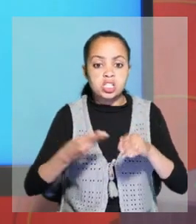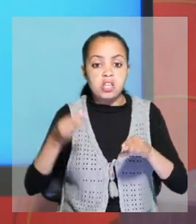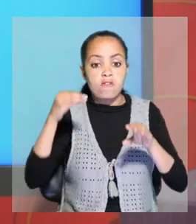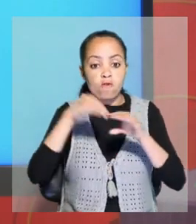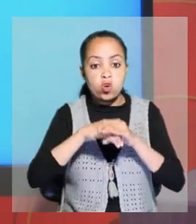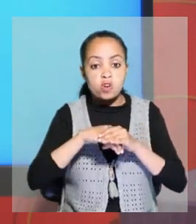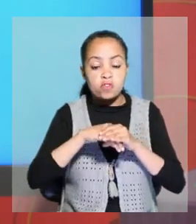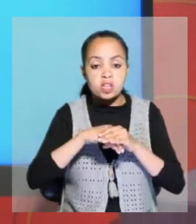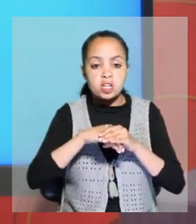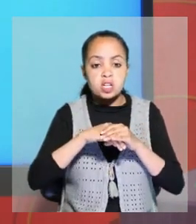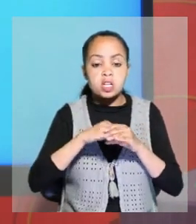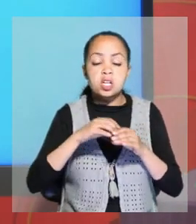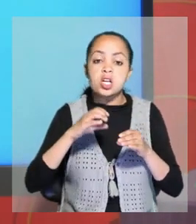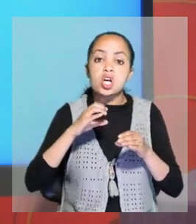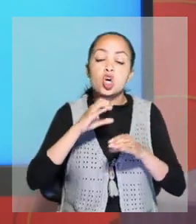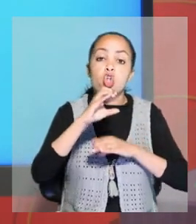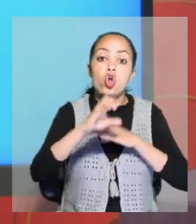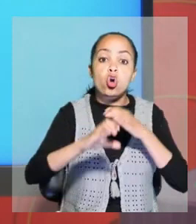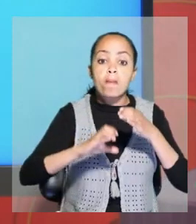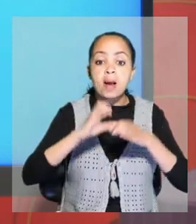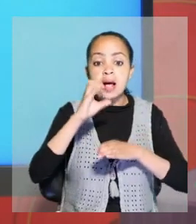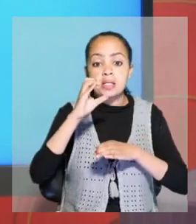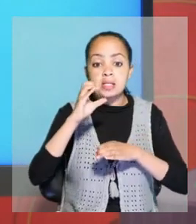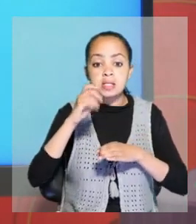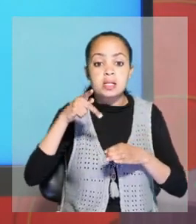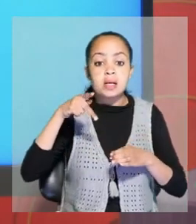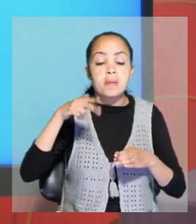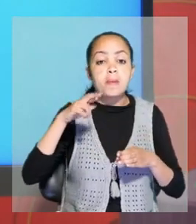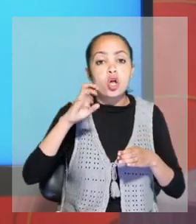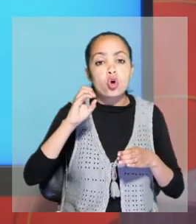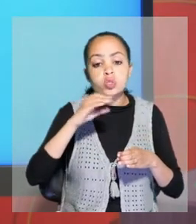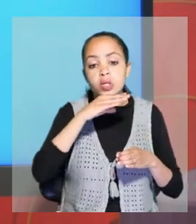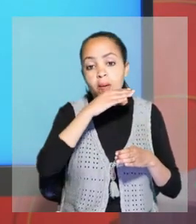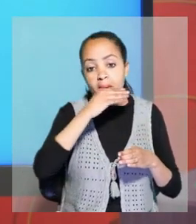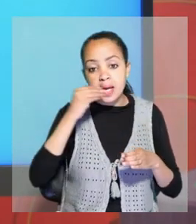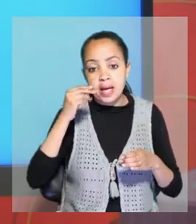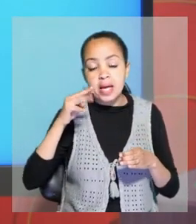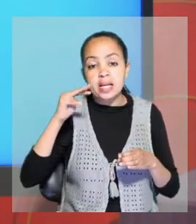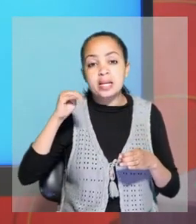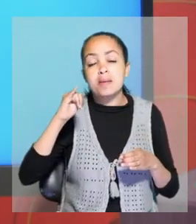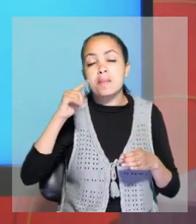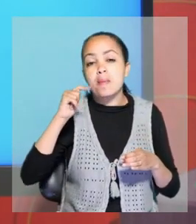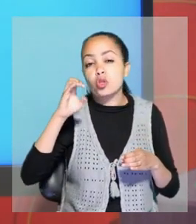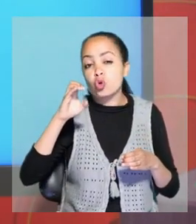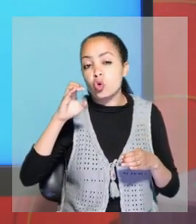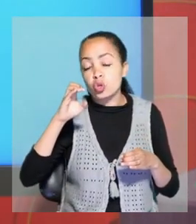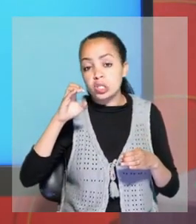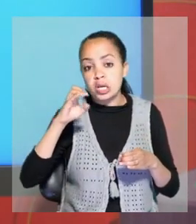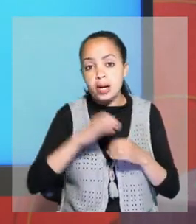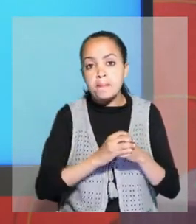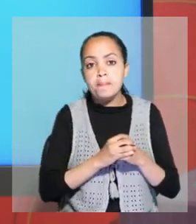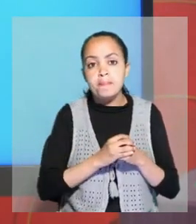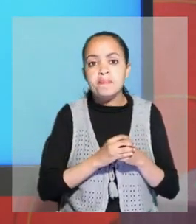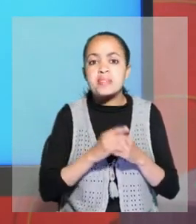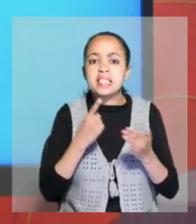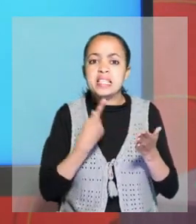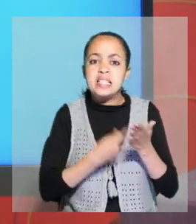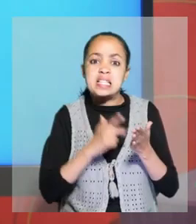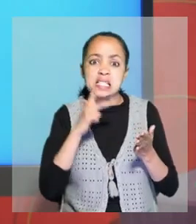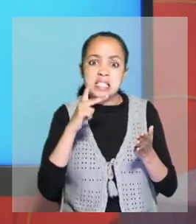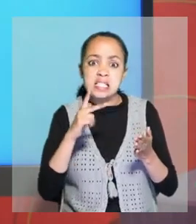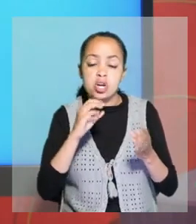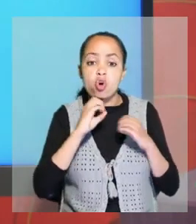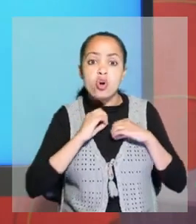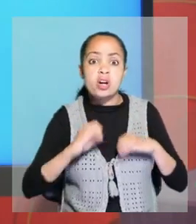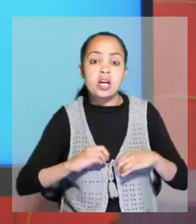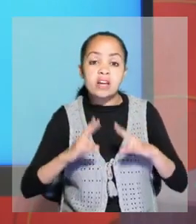evolving chloroplast, peroxisome, and mitochondria consequently. These three organelles